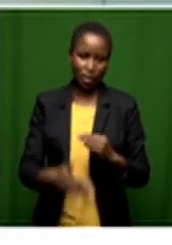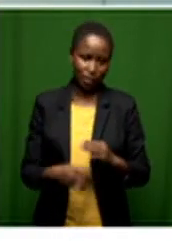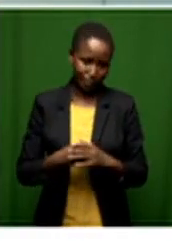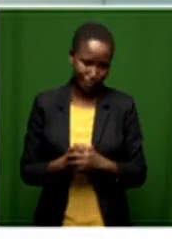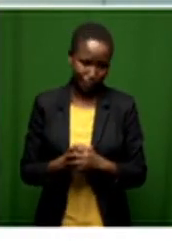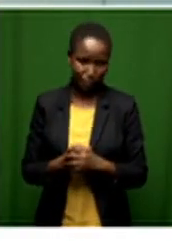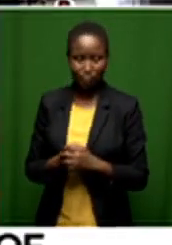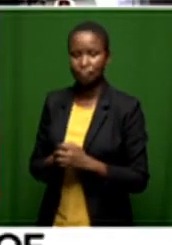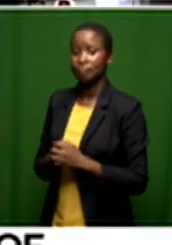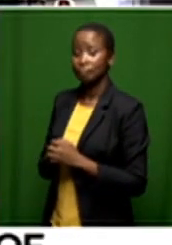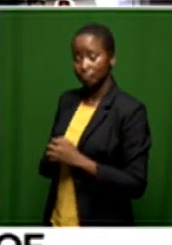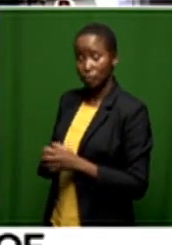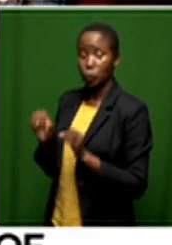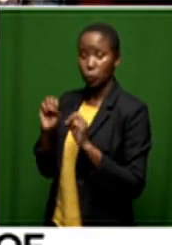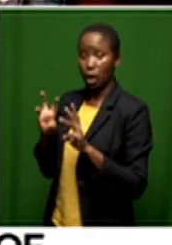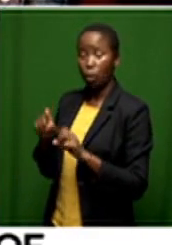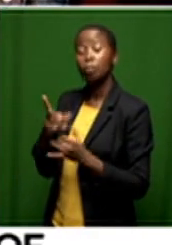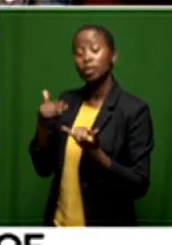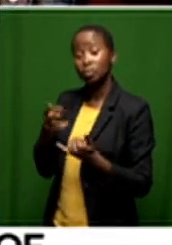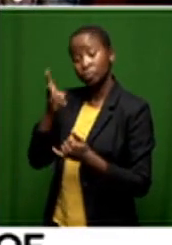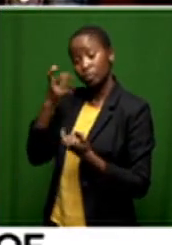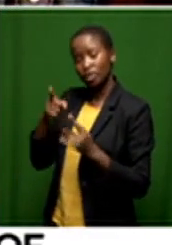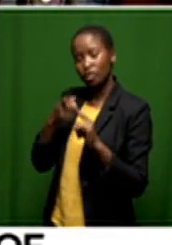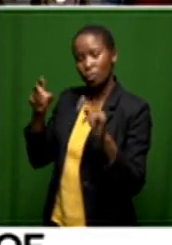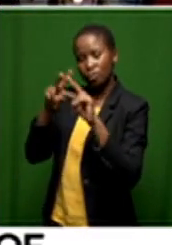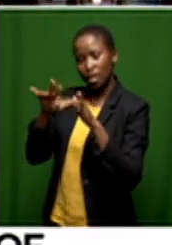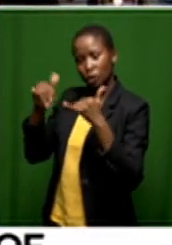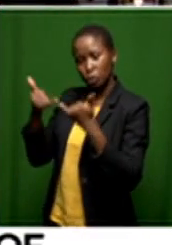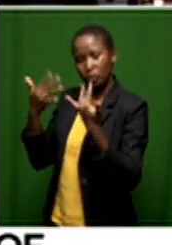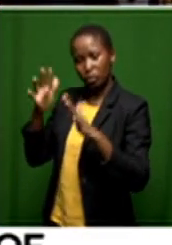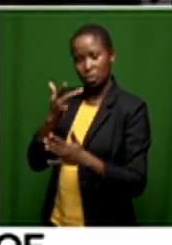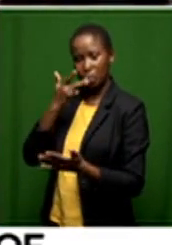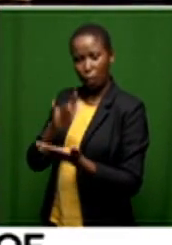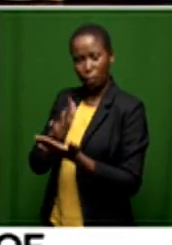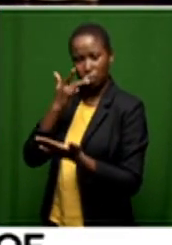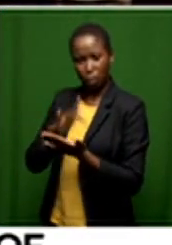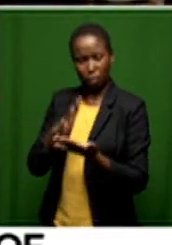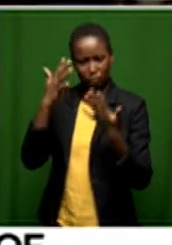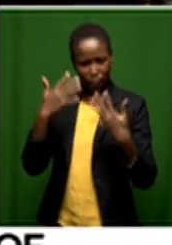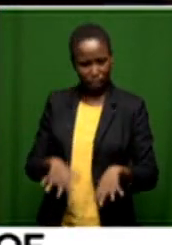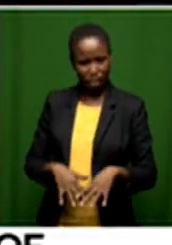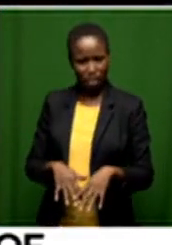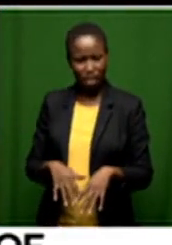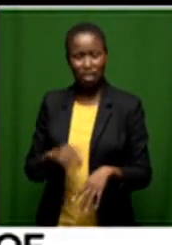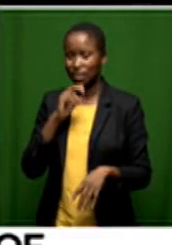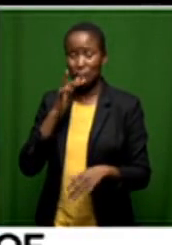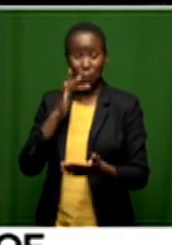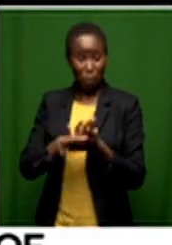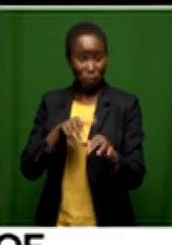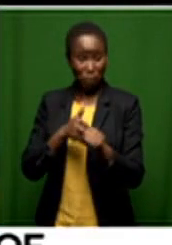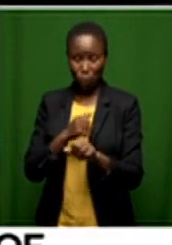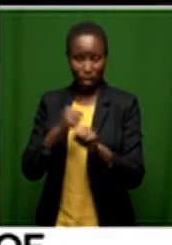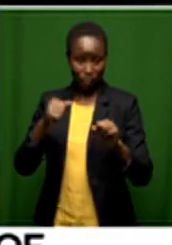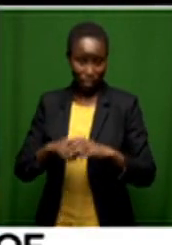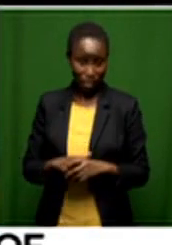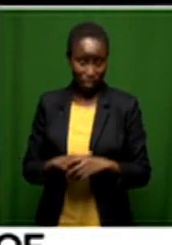Well, I mean, we often hear from Eskom and they make us promises, and you know, those promises are always broken, saying, you know, we should